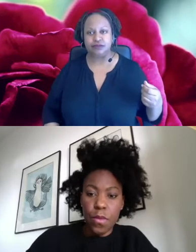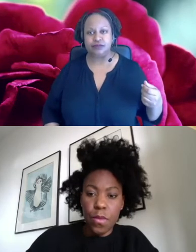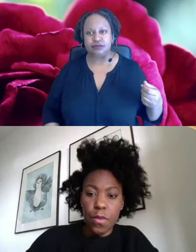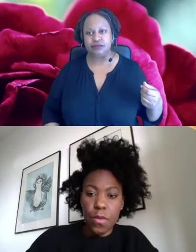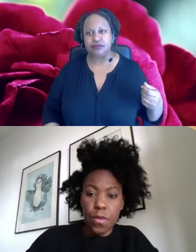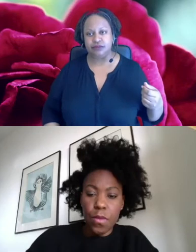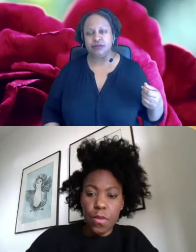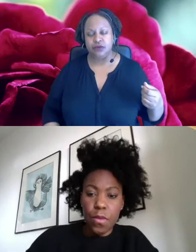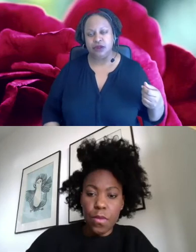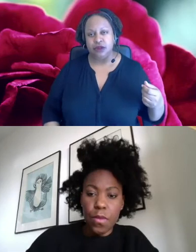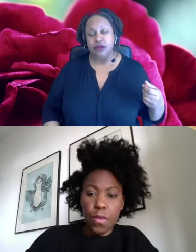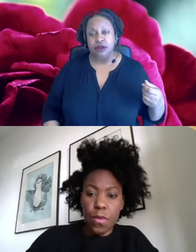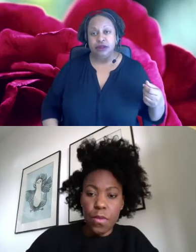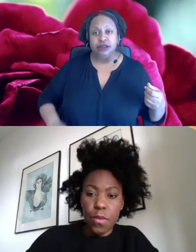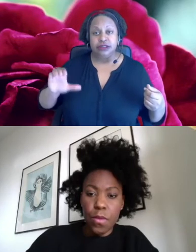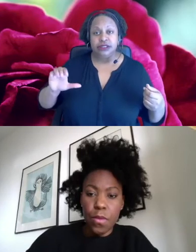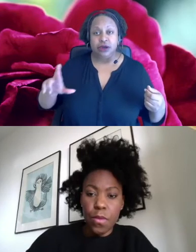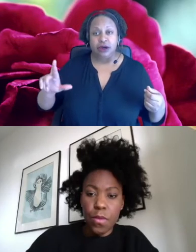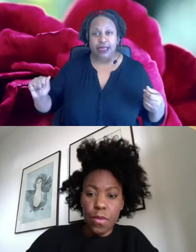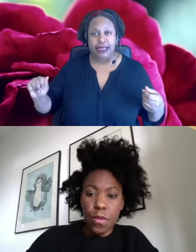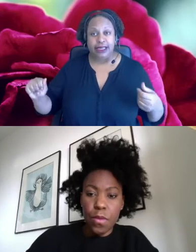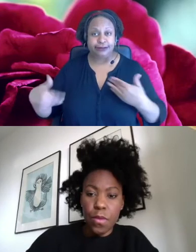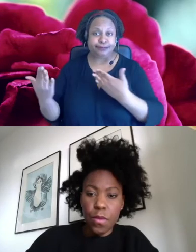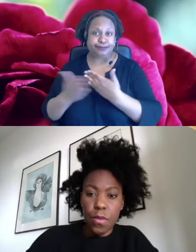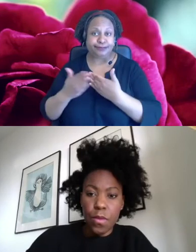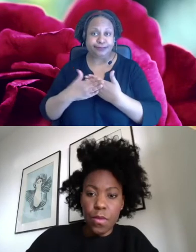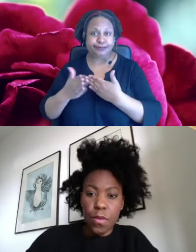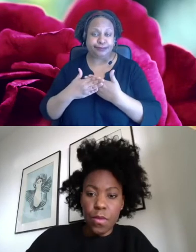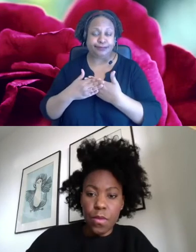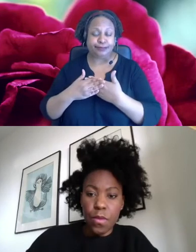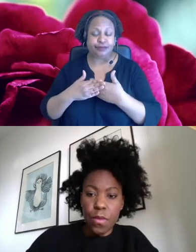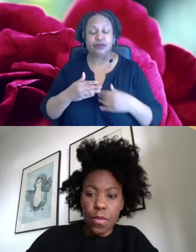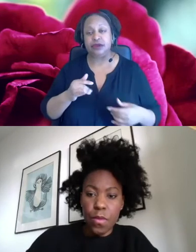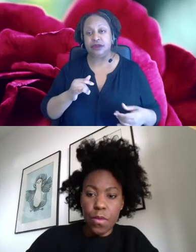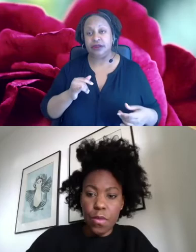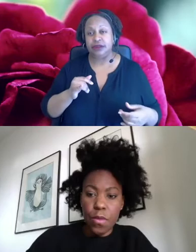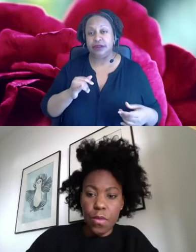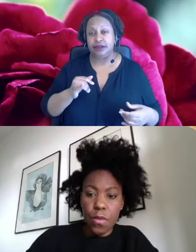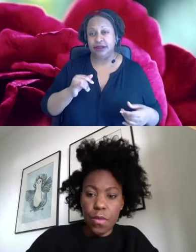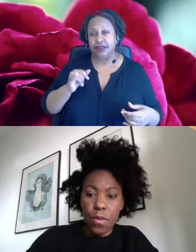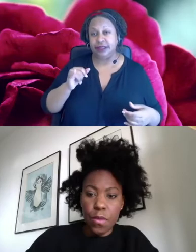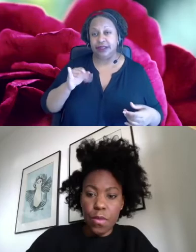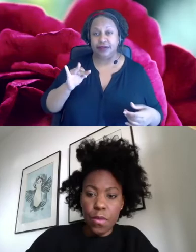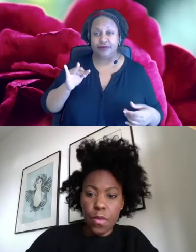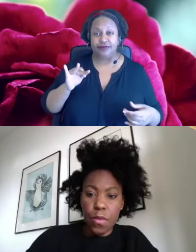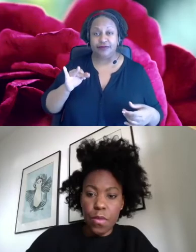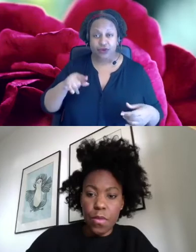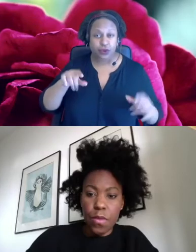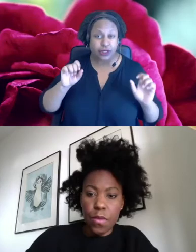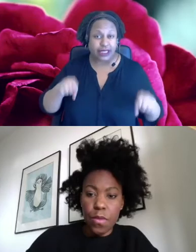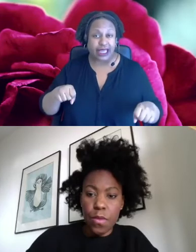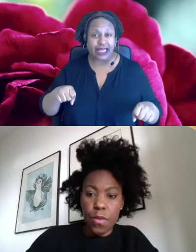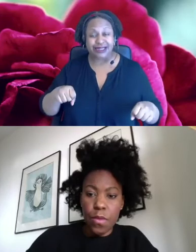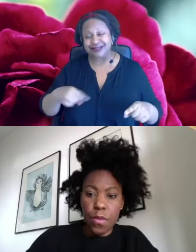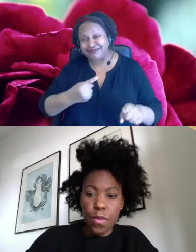way the guidance reads, unless you can reasonably estimate what those future expenses